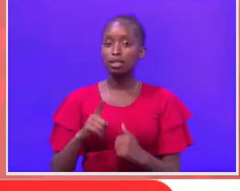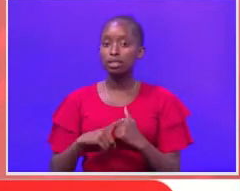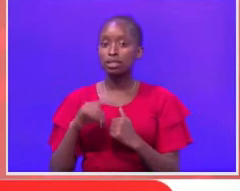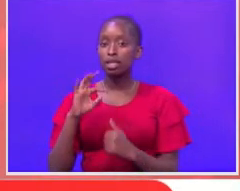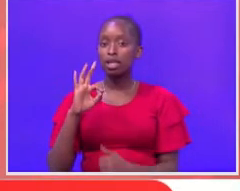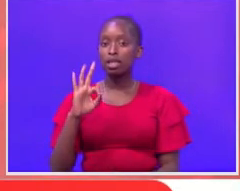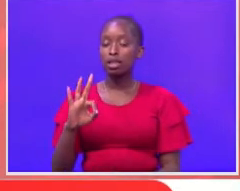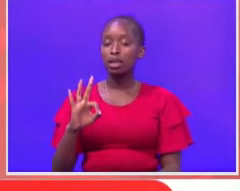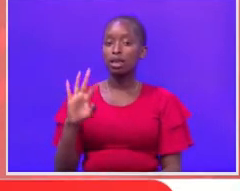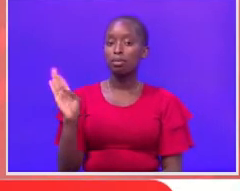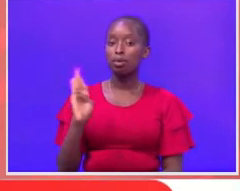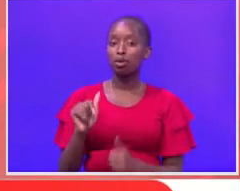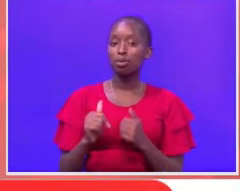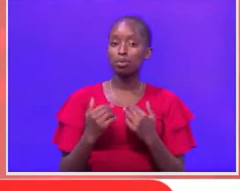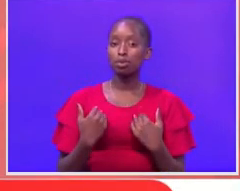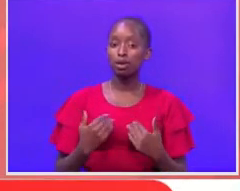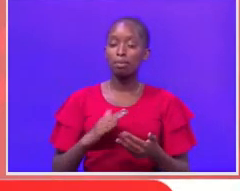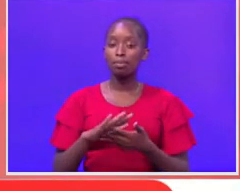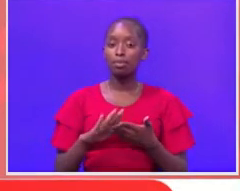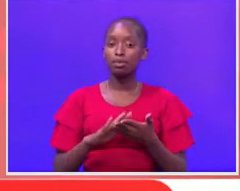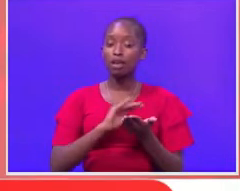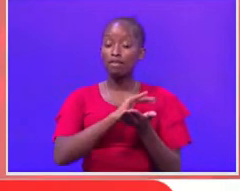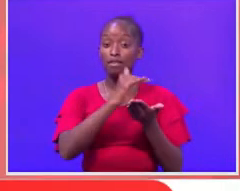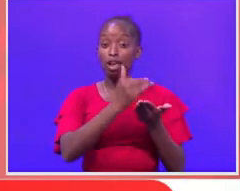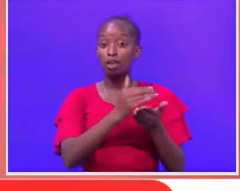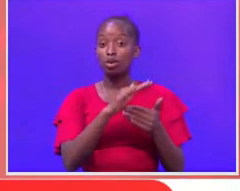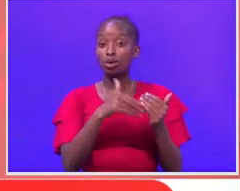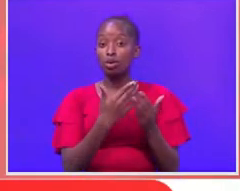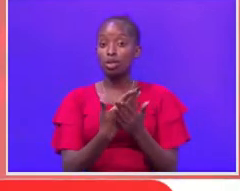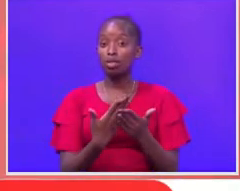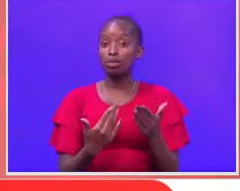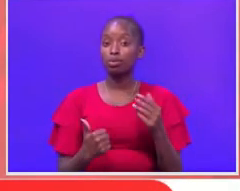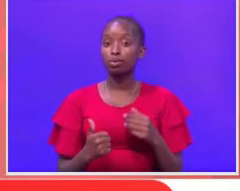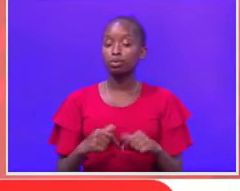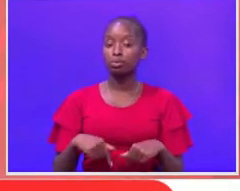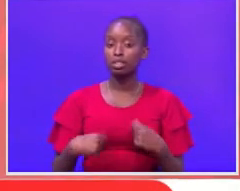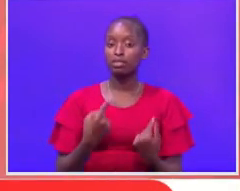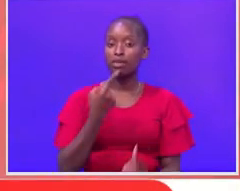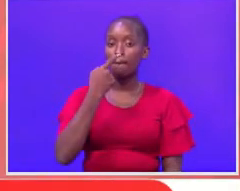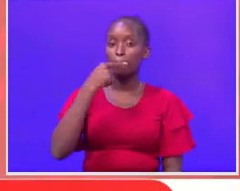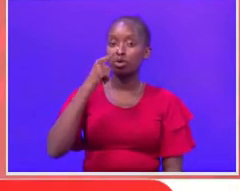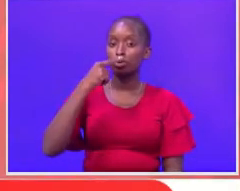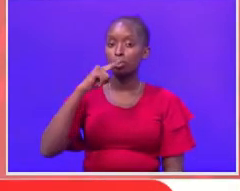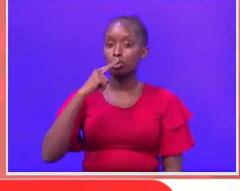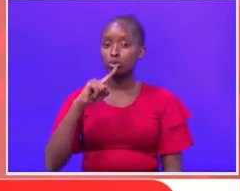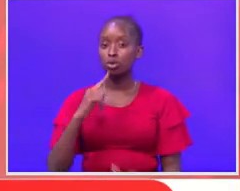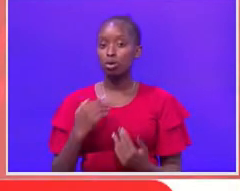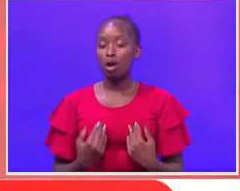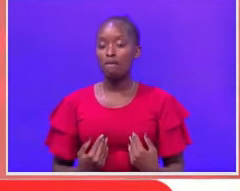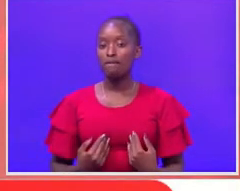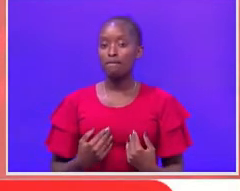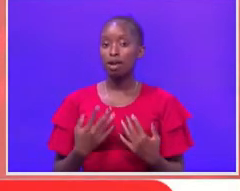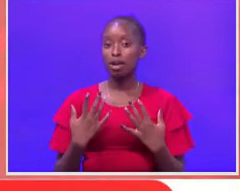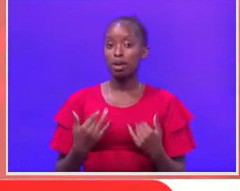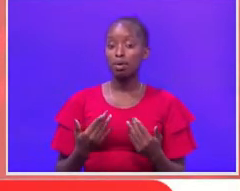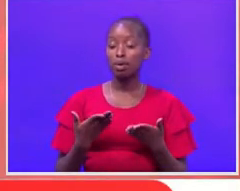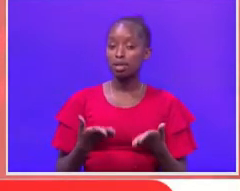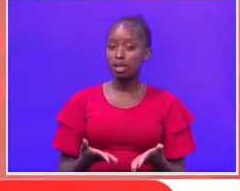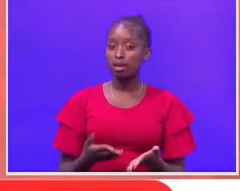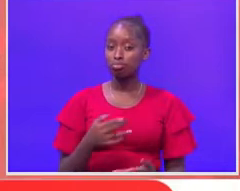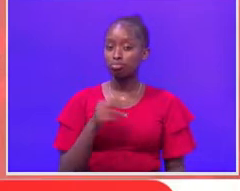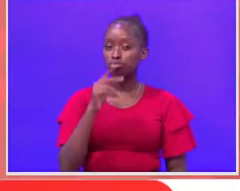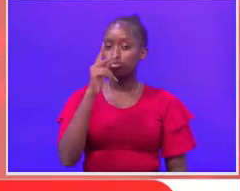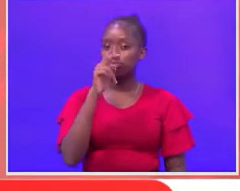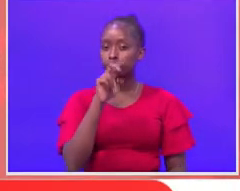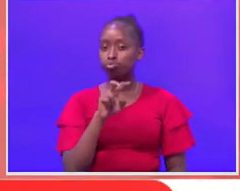basically what is funding the assets growth that I've mentioned. The proportion here is interesting